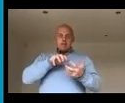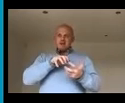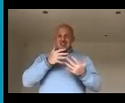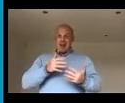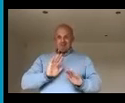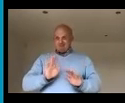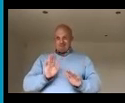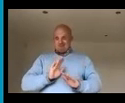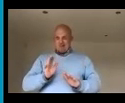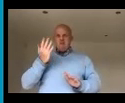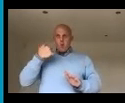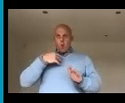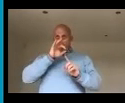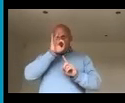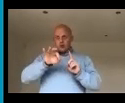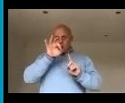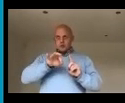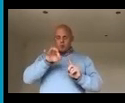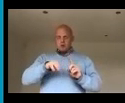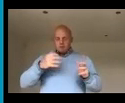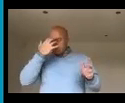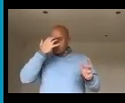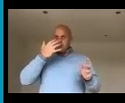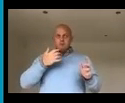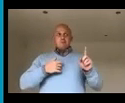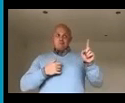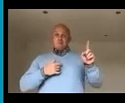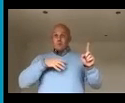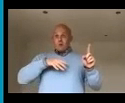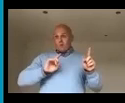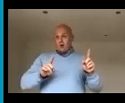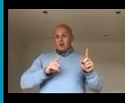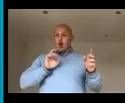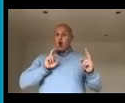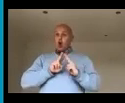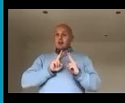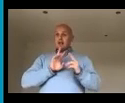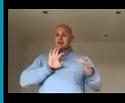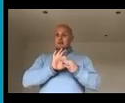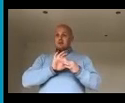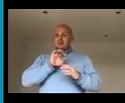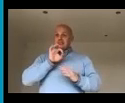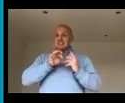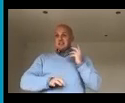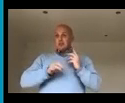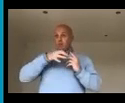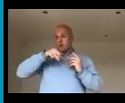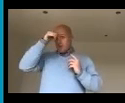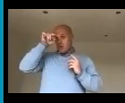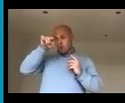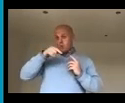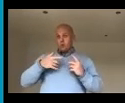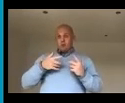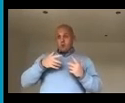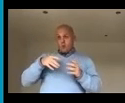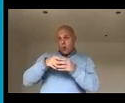ask quite as many questions. We need to know contact details, obviously, so information about you and the organisation. We want